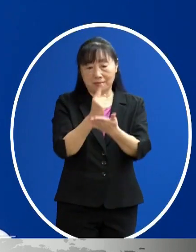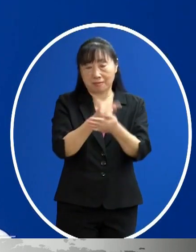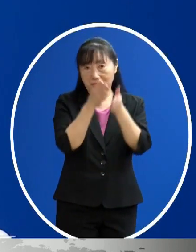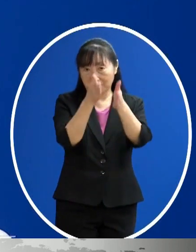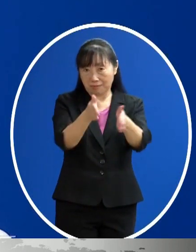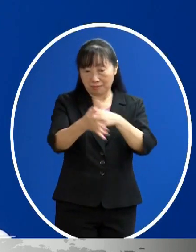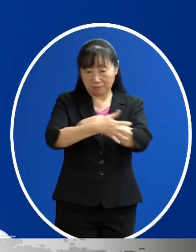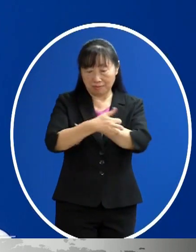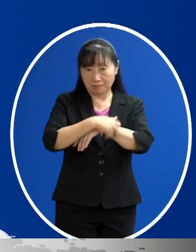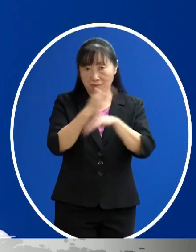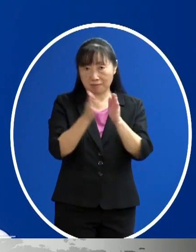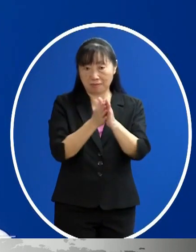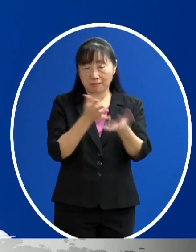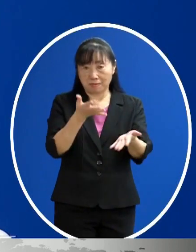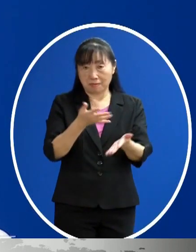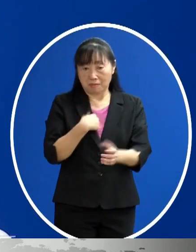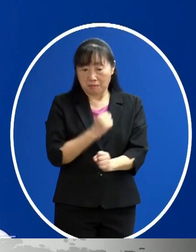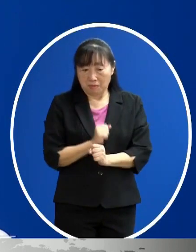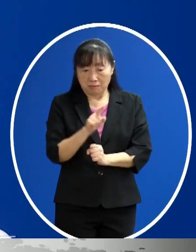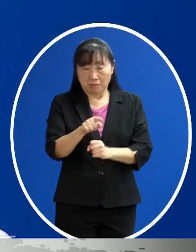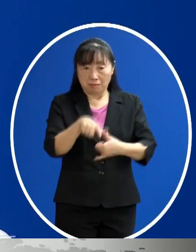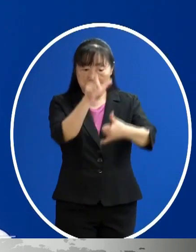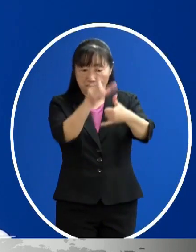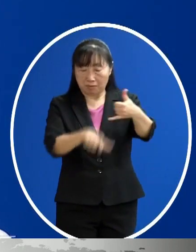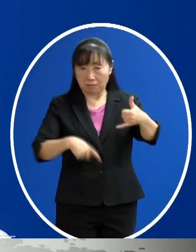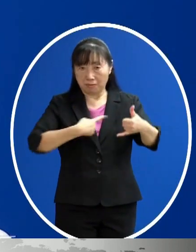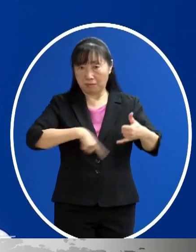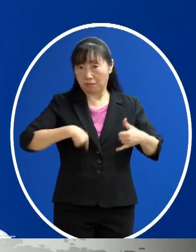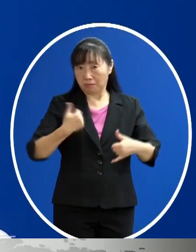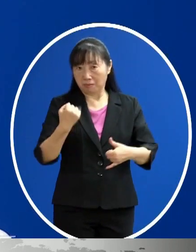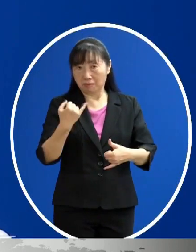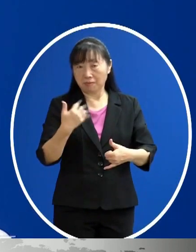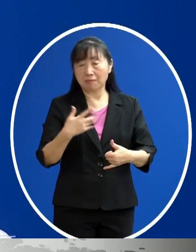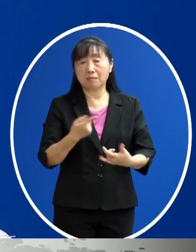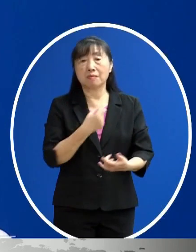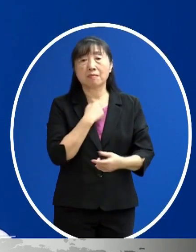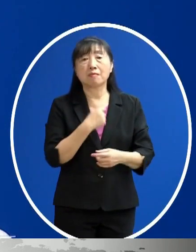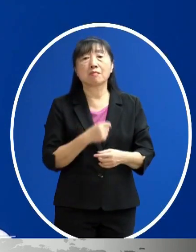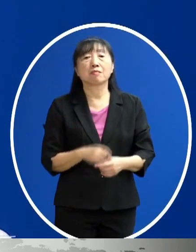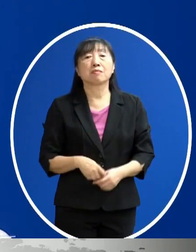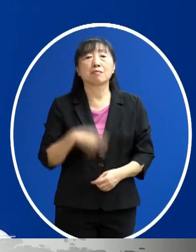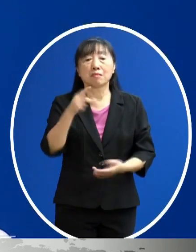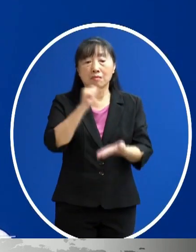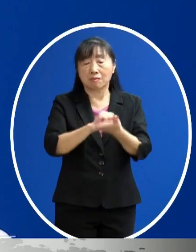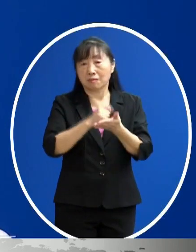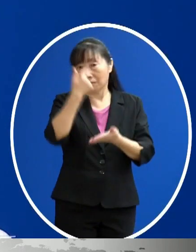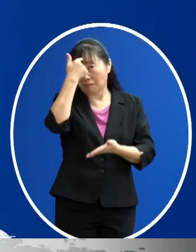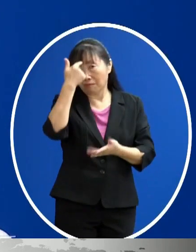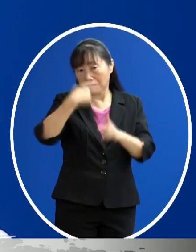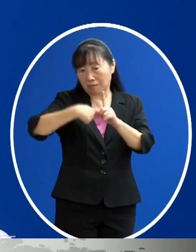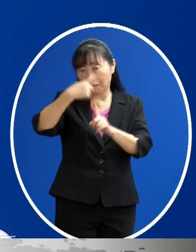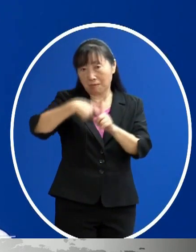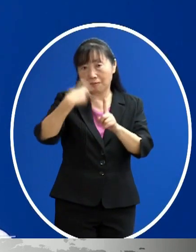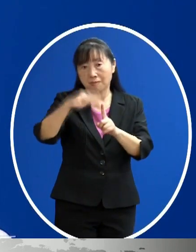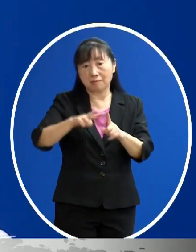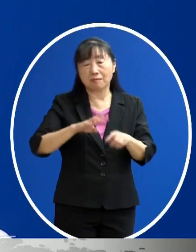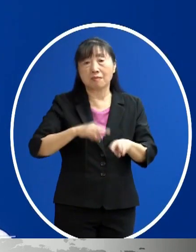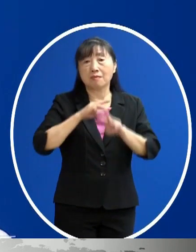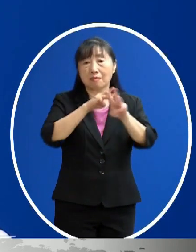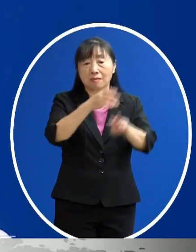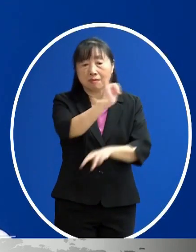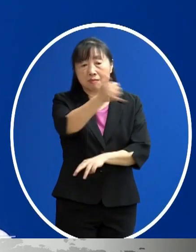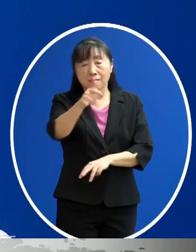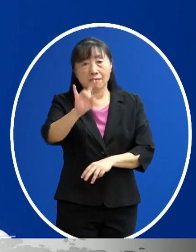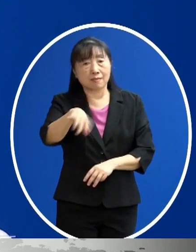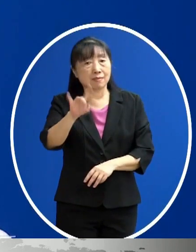daily health checks on migrant workers and collect travel history, occupation, contact history and cluster information. Body temperatures shall be taken